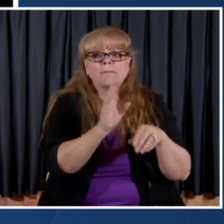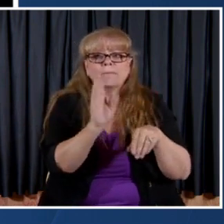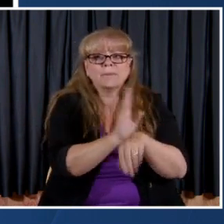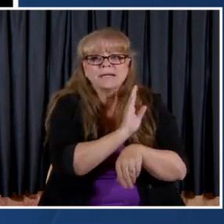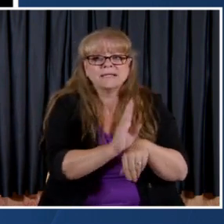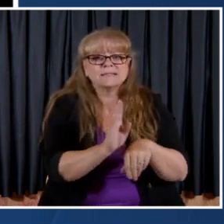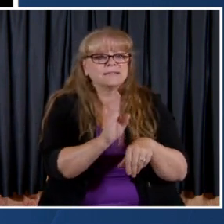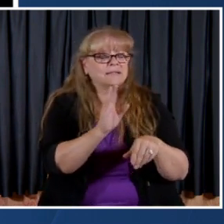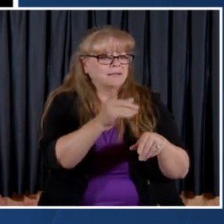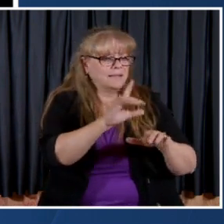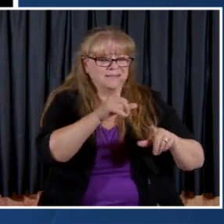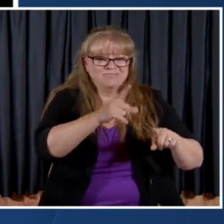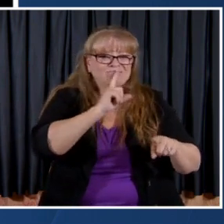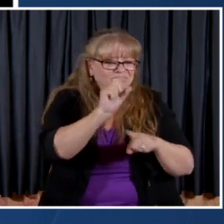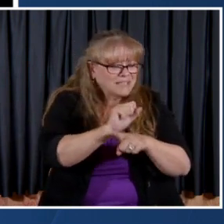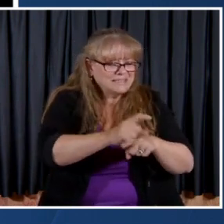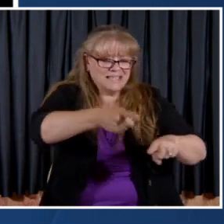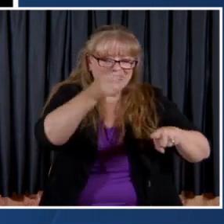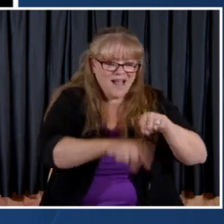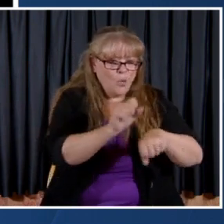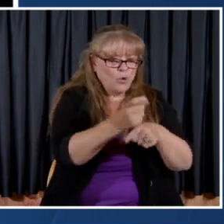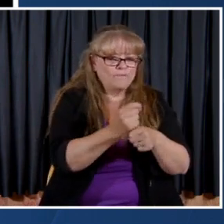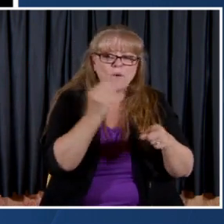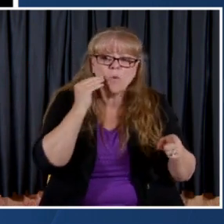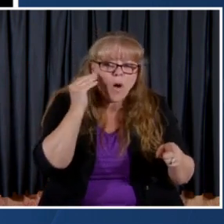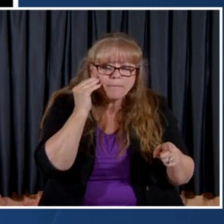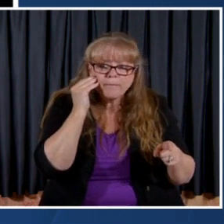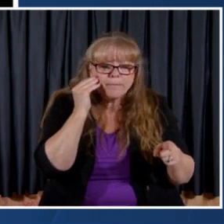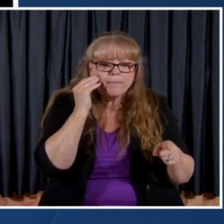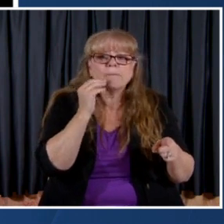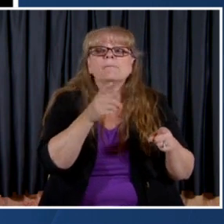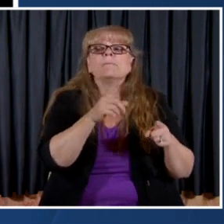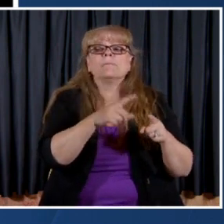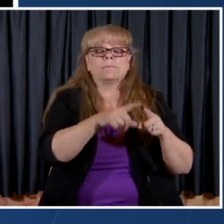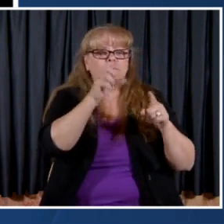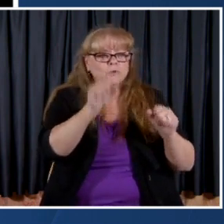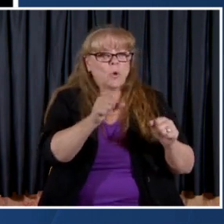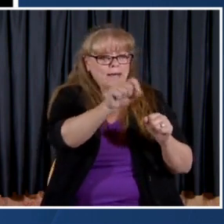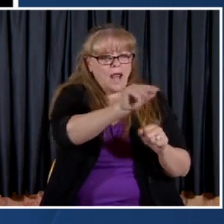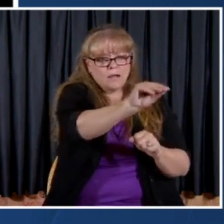way to do that. So let's get creative. If you want guidance, ideas, visit